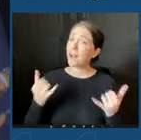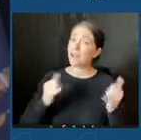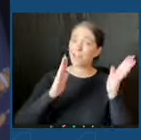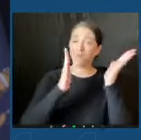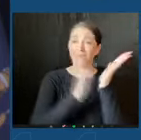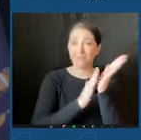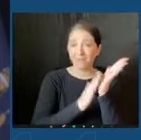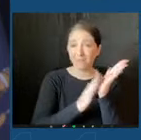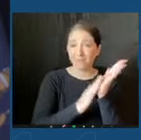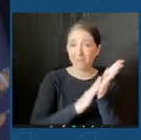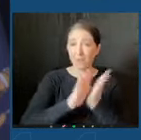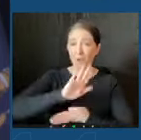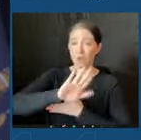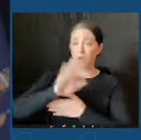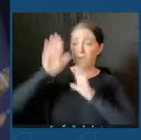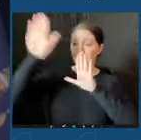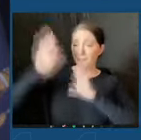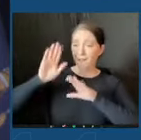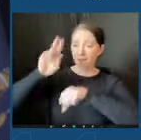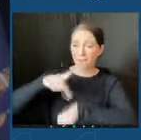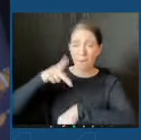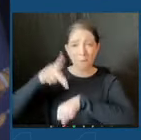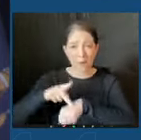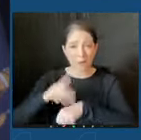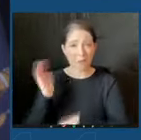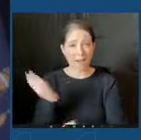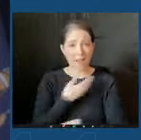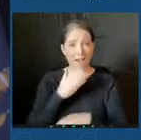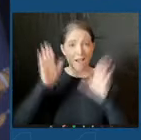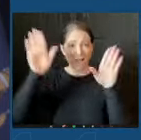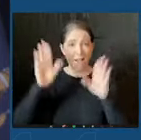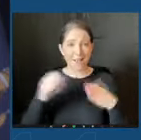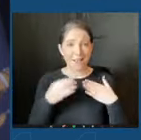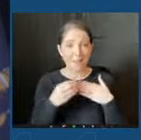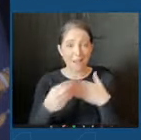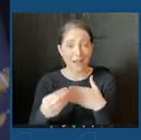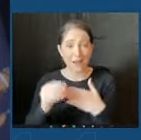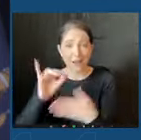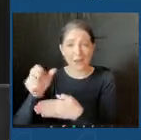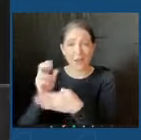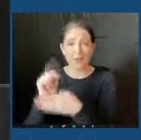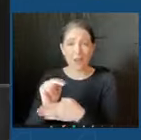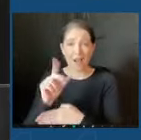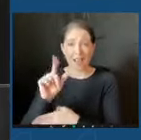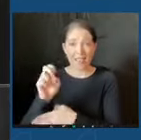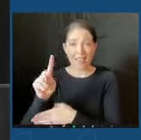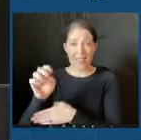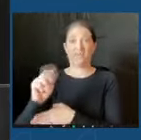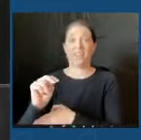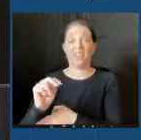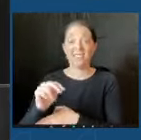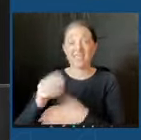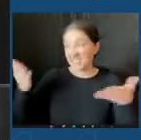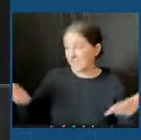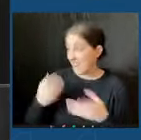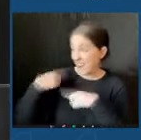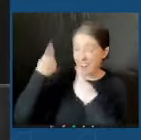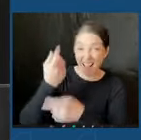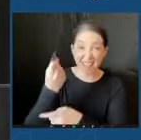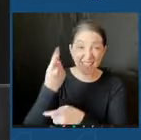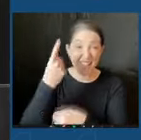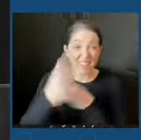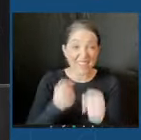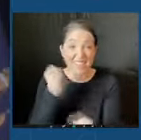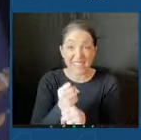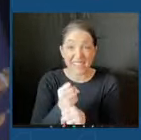to your great principal, our great leader, John Levin, who has been here for 11 years. Thank you. There you go.